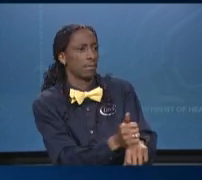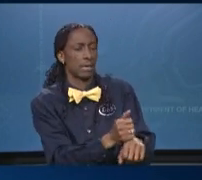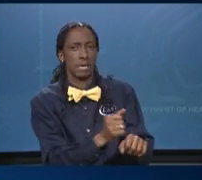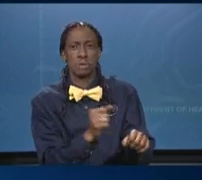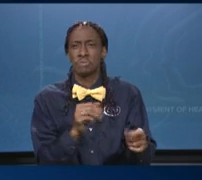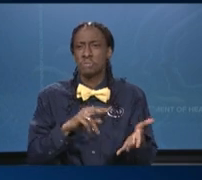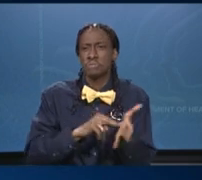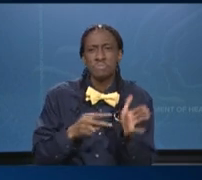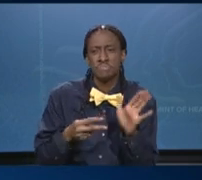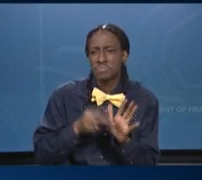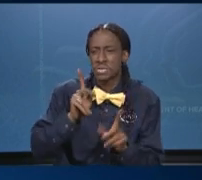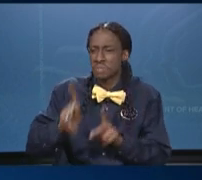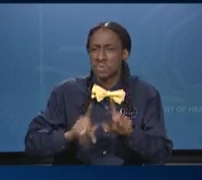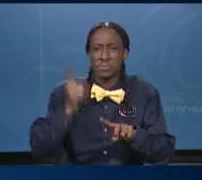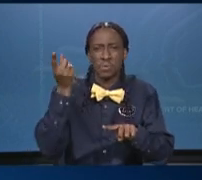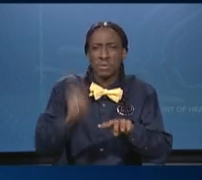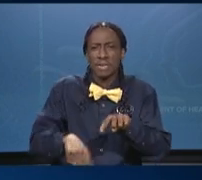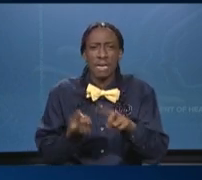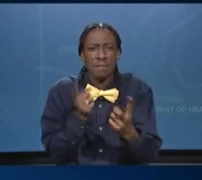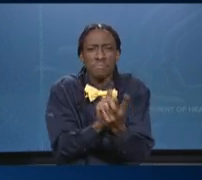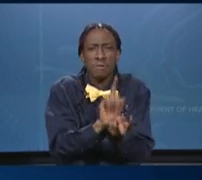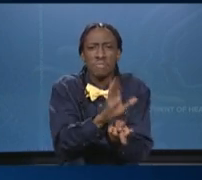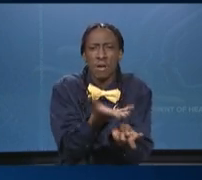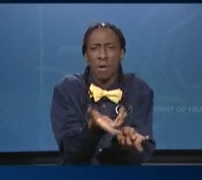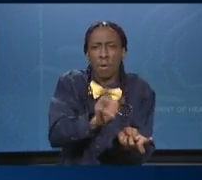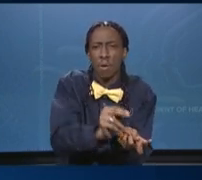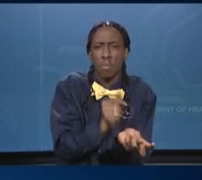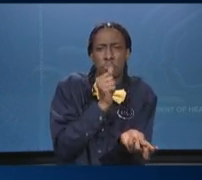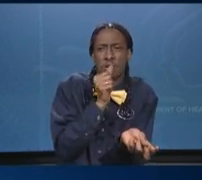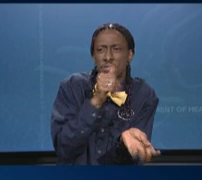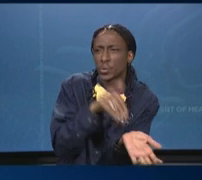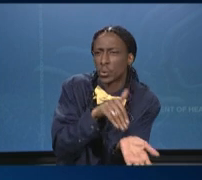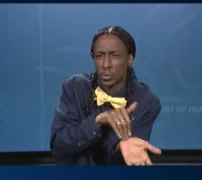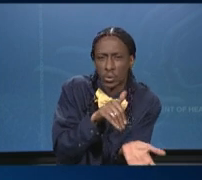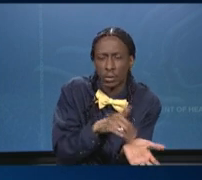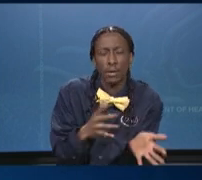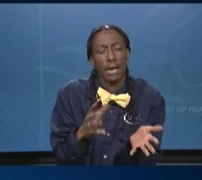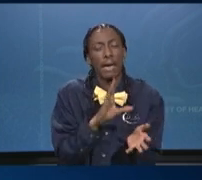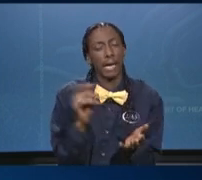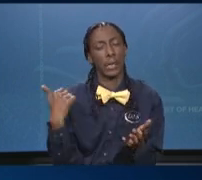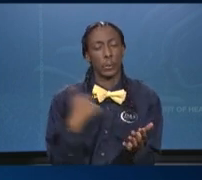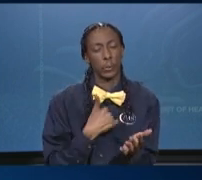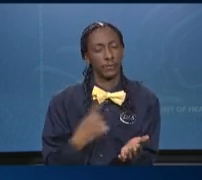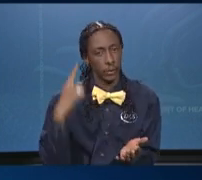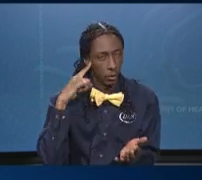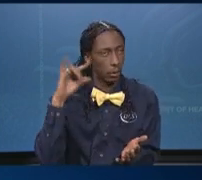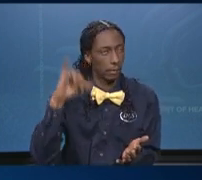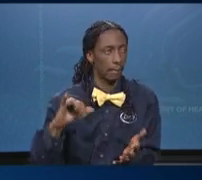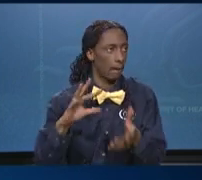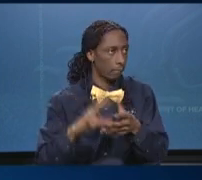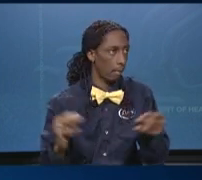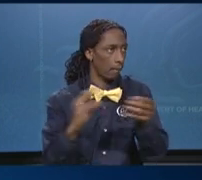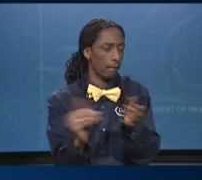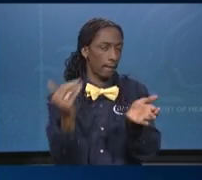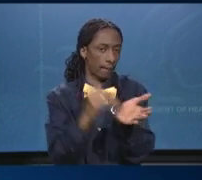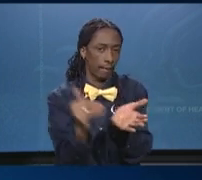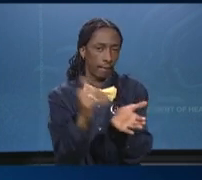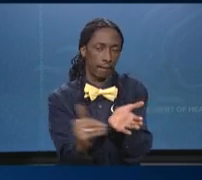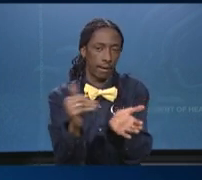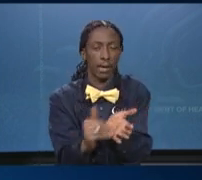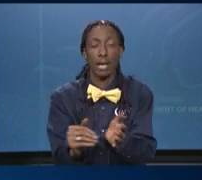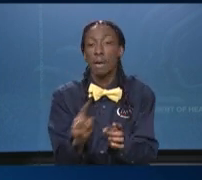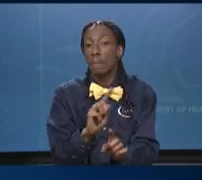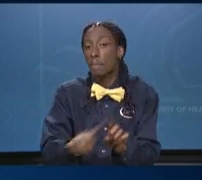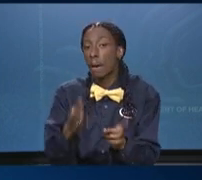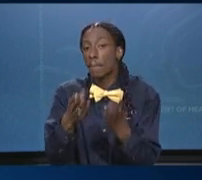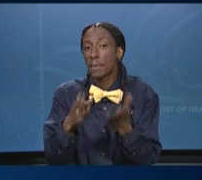to their own doctor, their private physician. And of course, we've heard those stories over and over again. What you perhaps haven't heard so much is